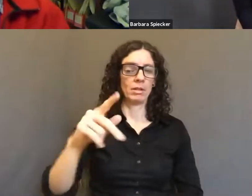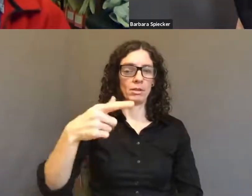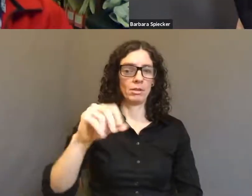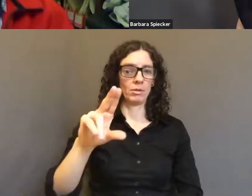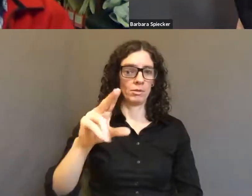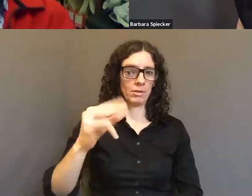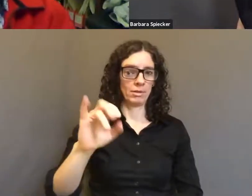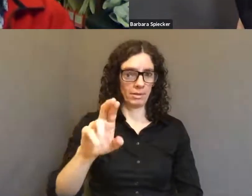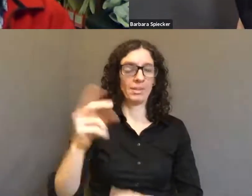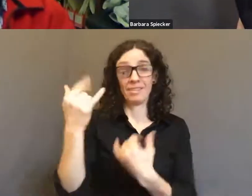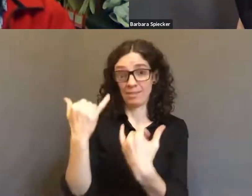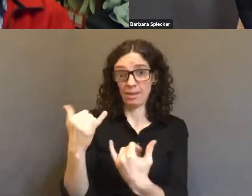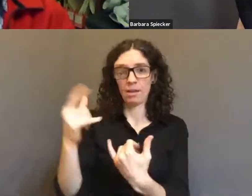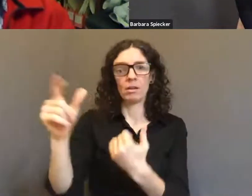there.